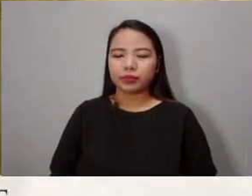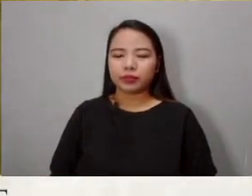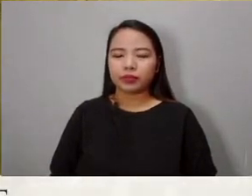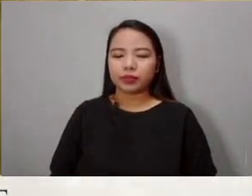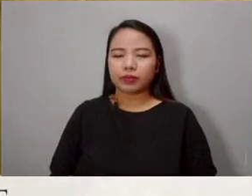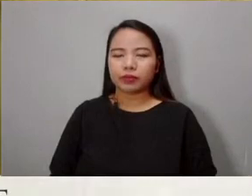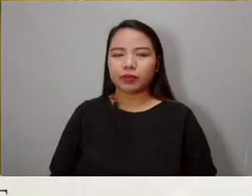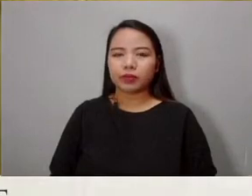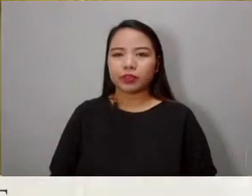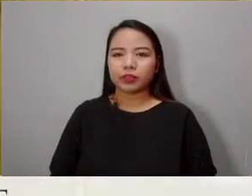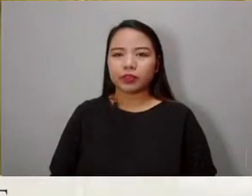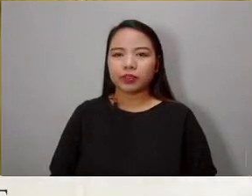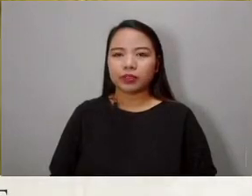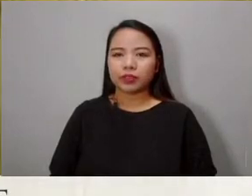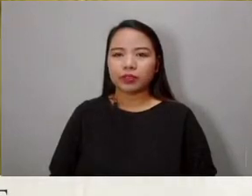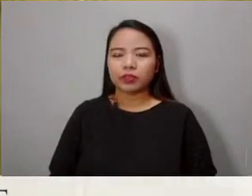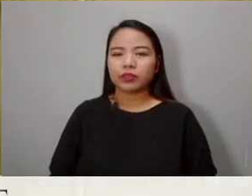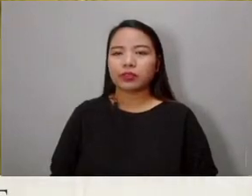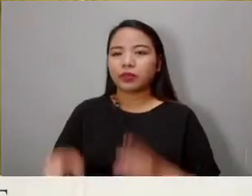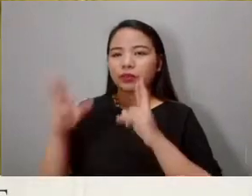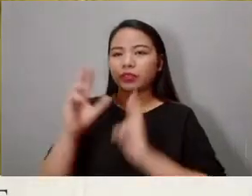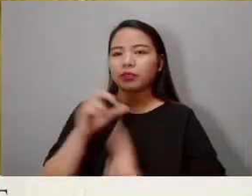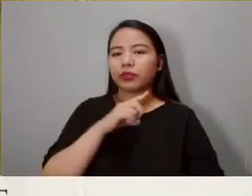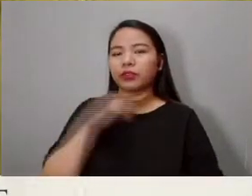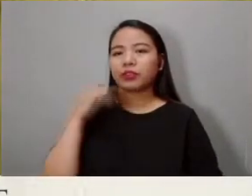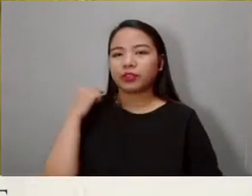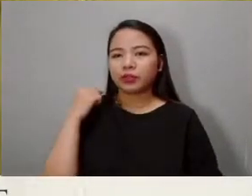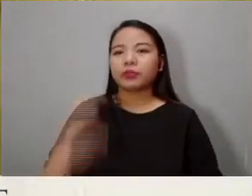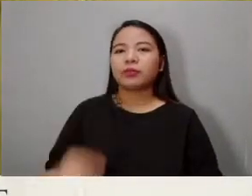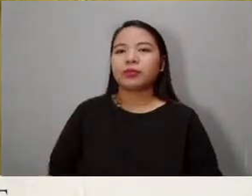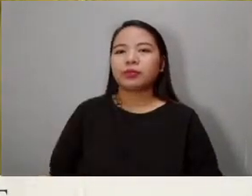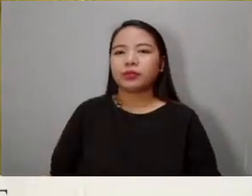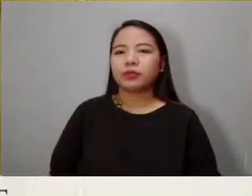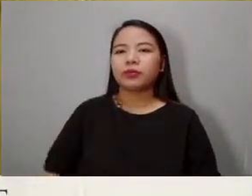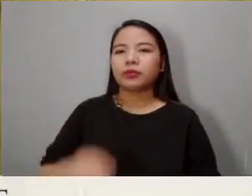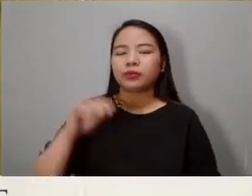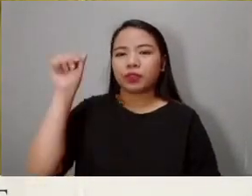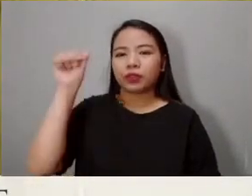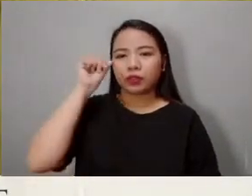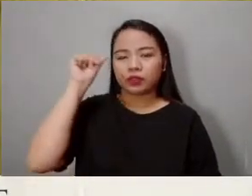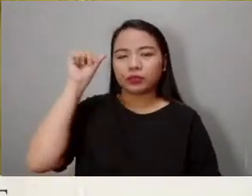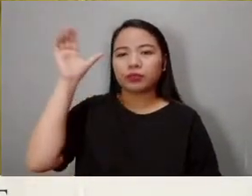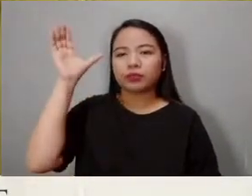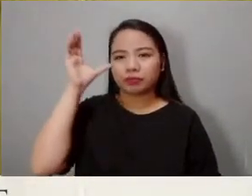The Very Reverend Father Austin Cadiz OSB,